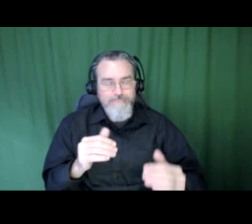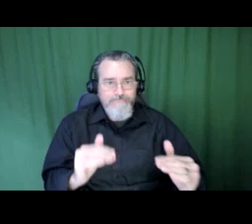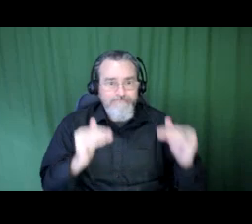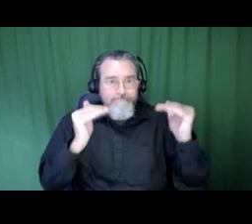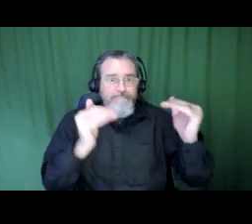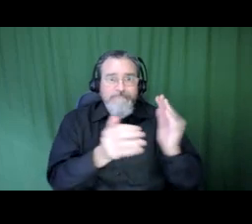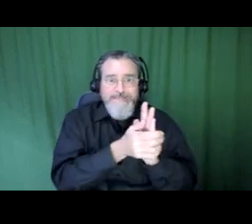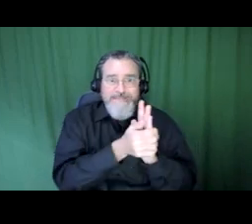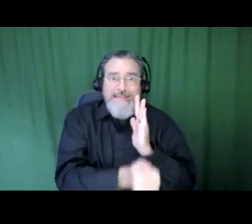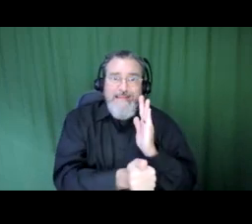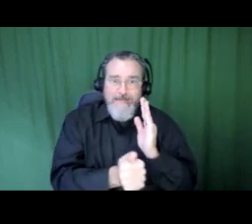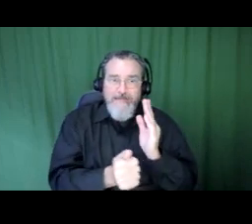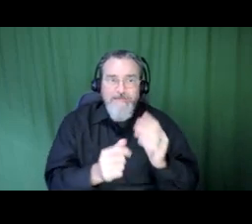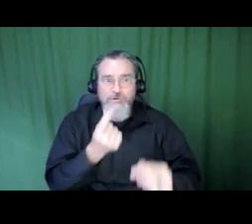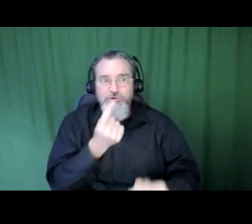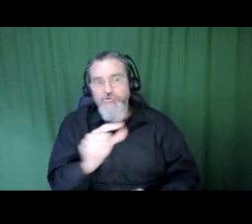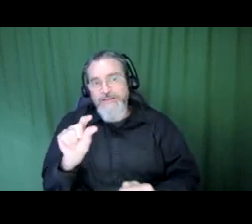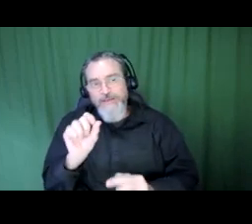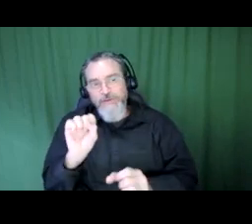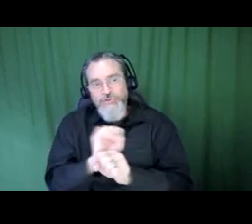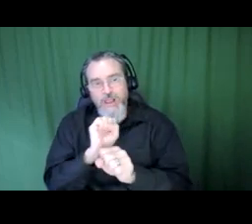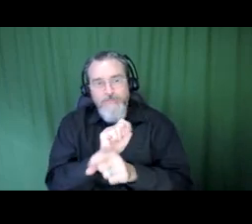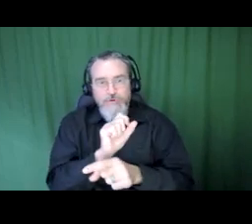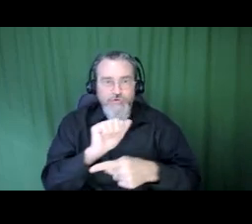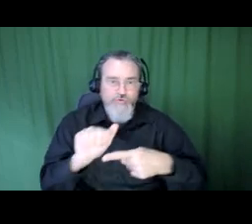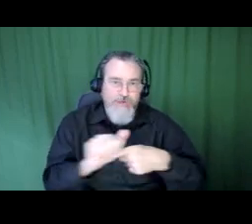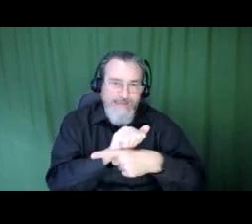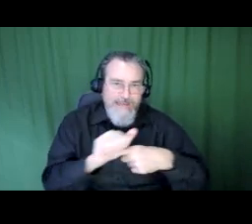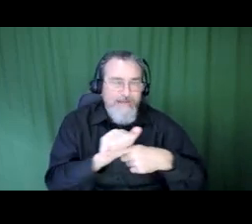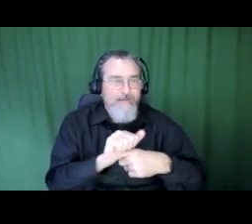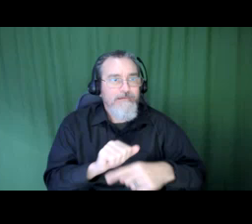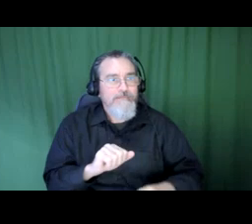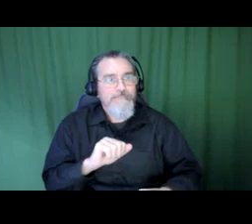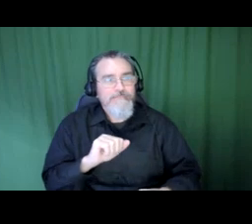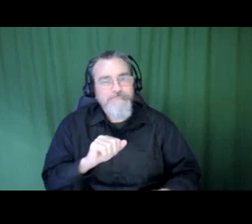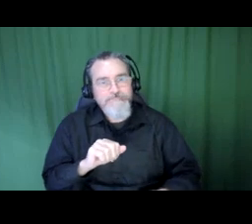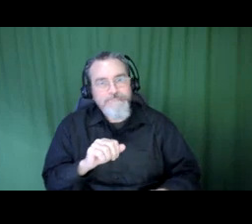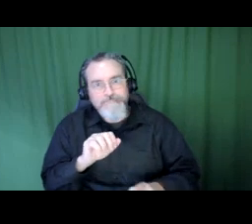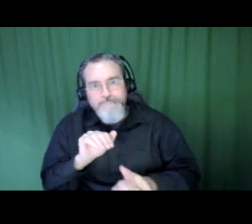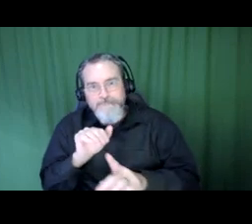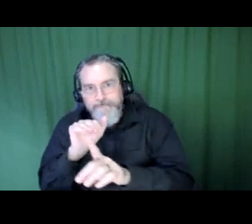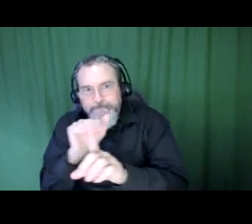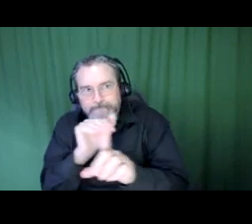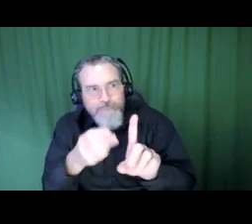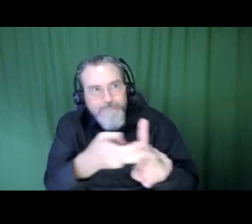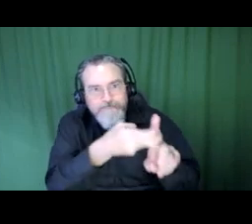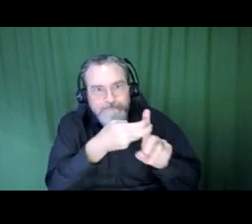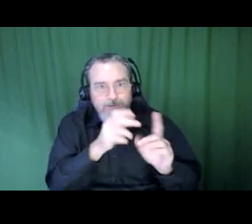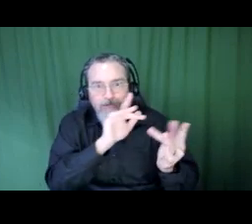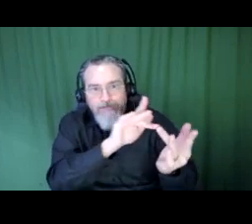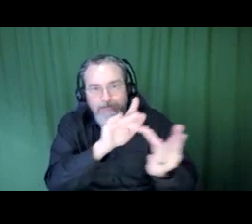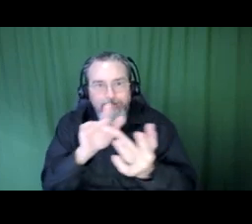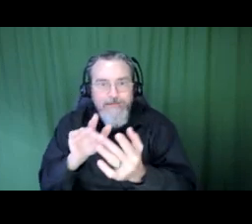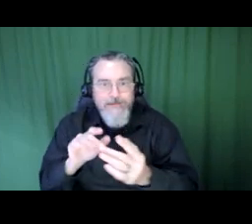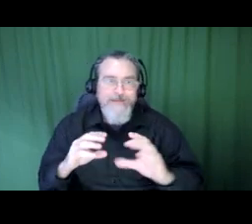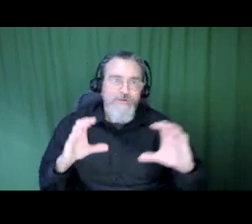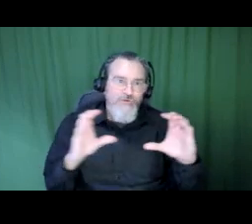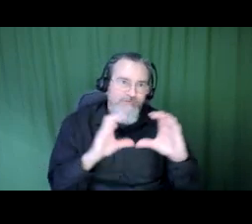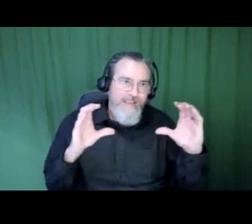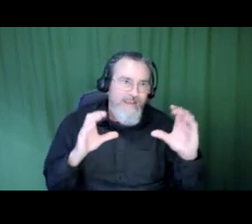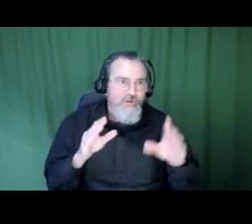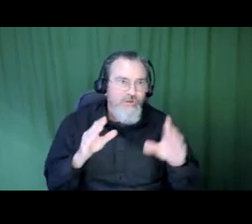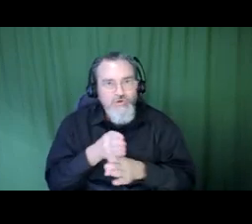training. They also have targeted recruitment and outreach efforts, different certification and career development efforts,